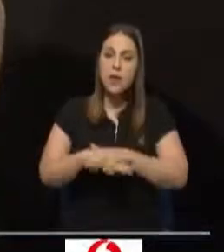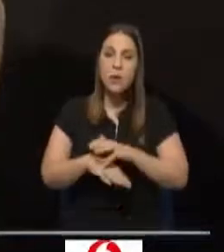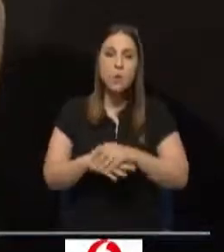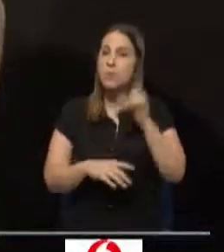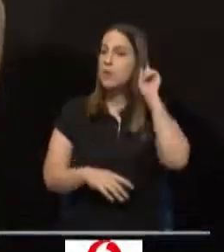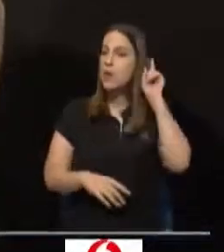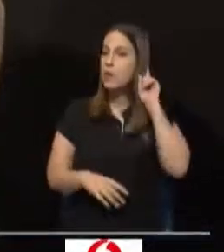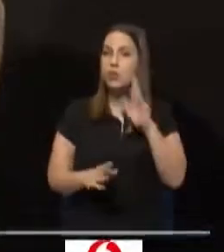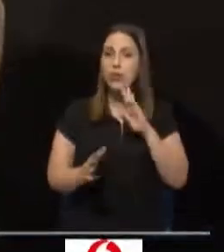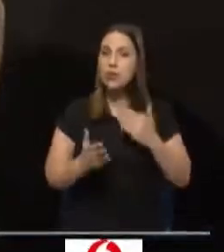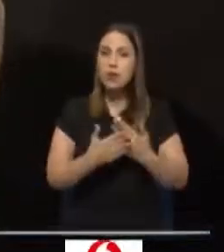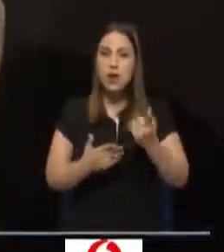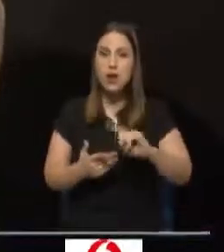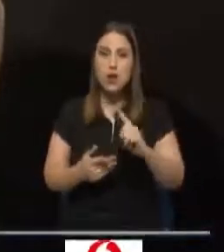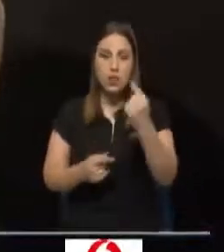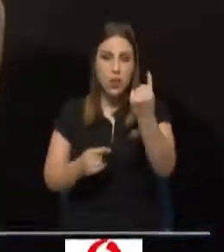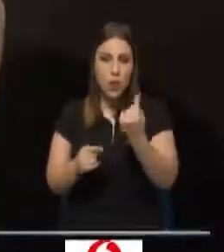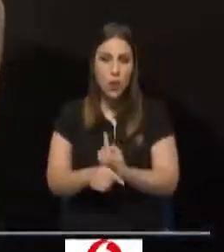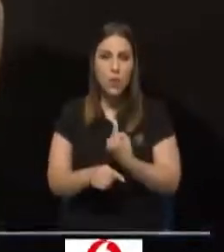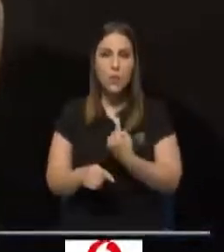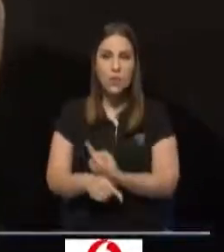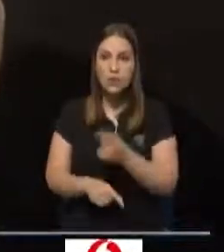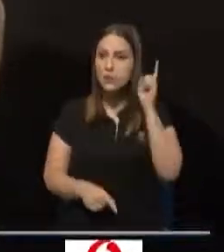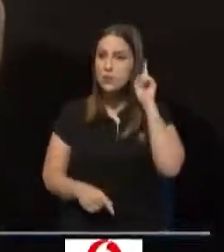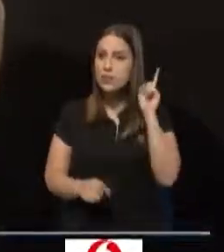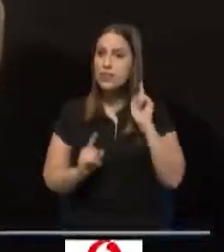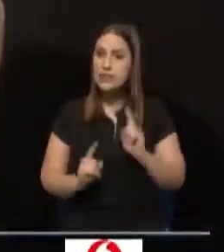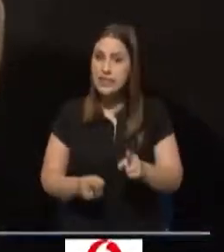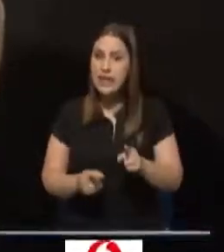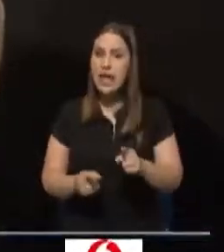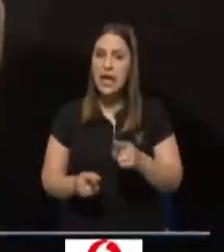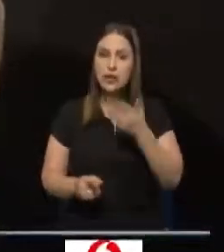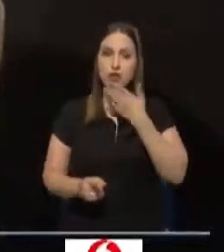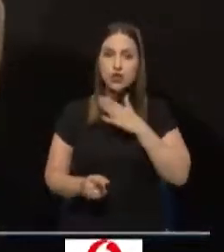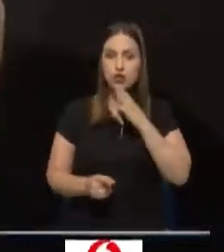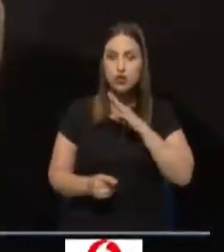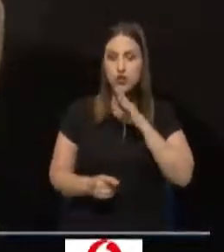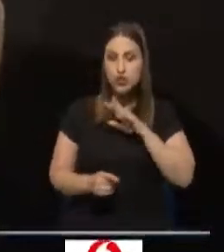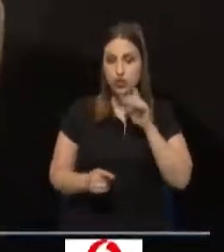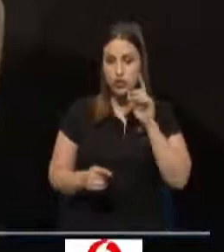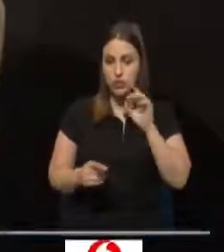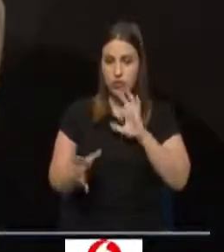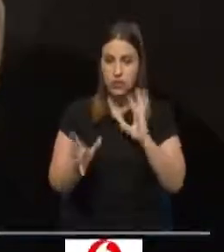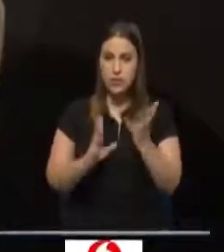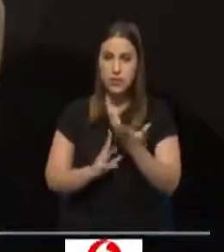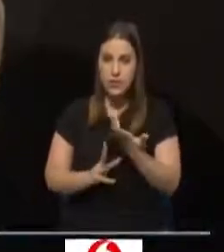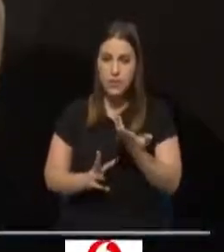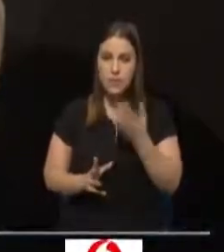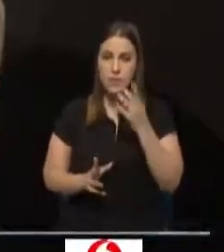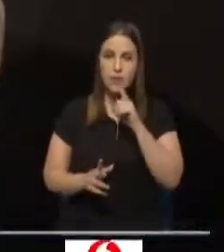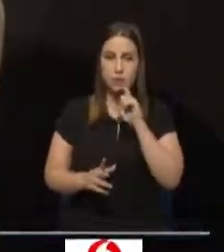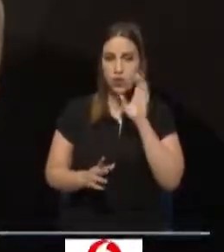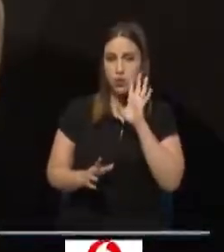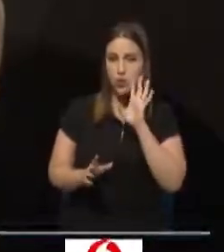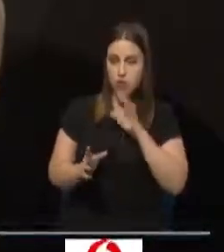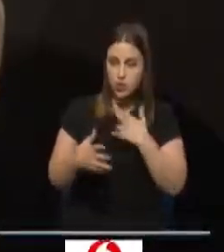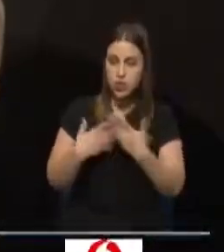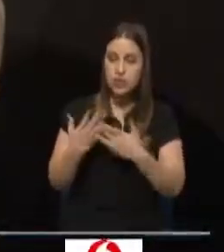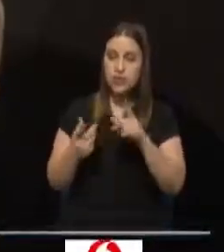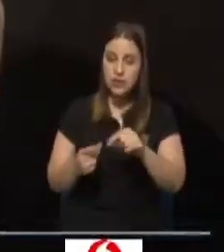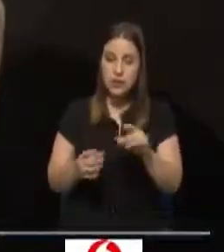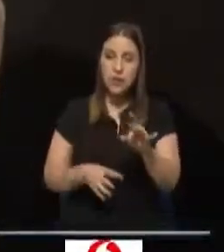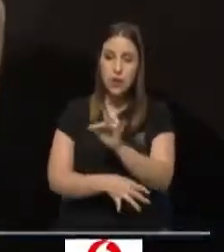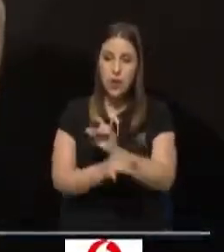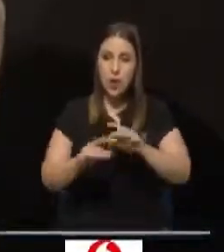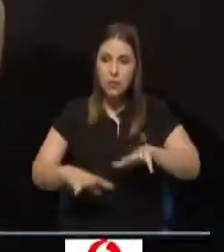issues. But if the key elements of regulation are not taken into account, which is the profitability of the sector, and as